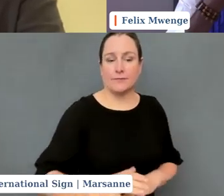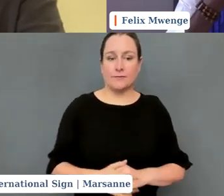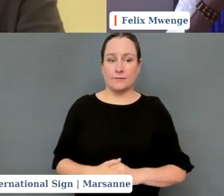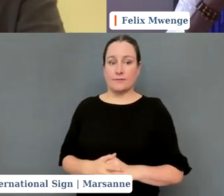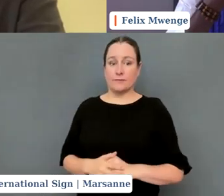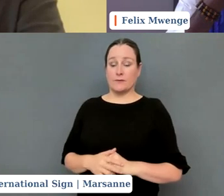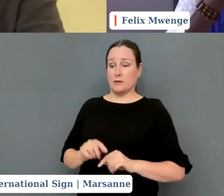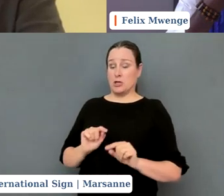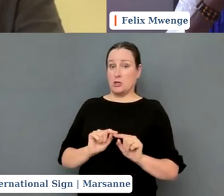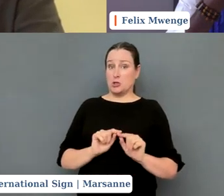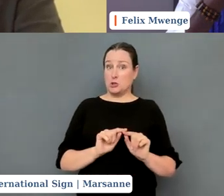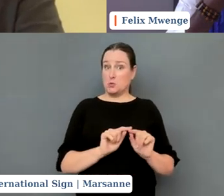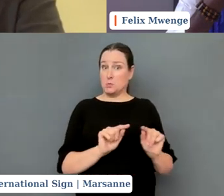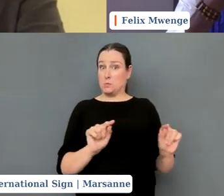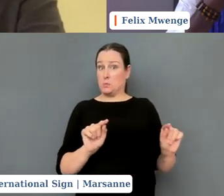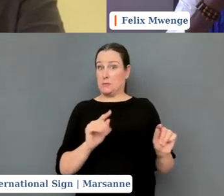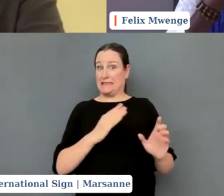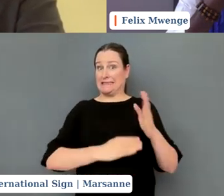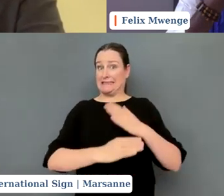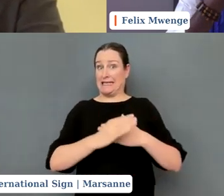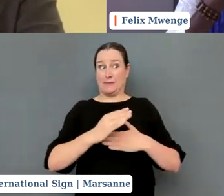how safe it is to use this system